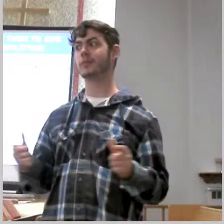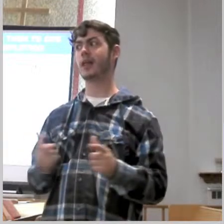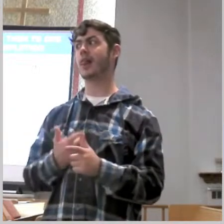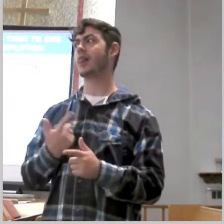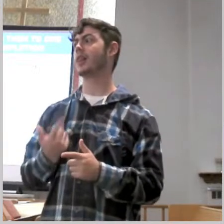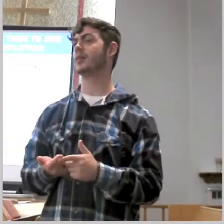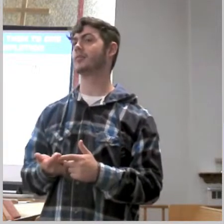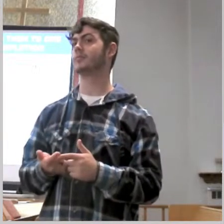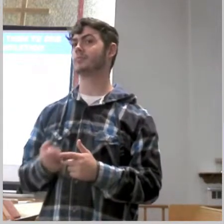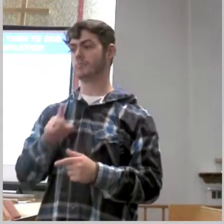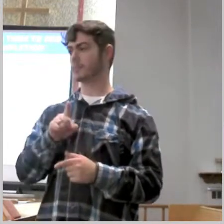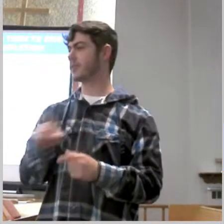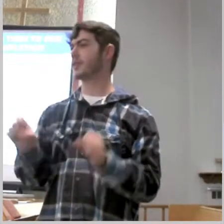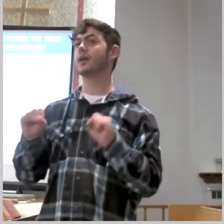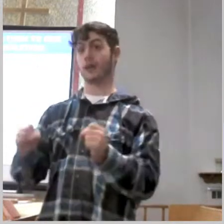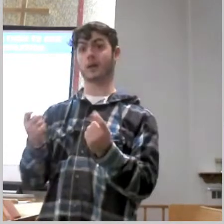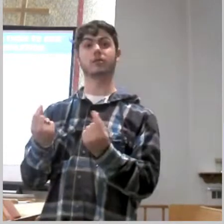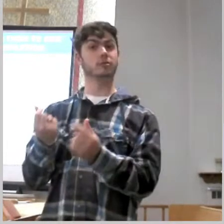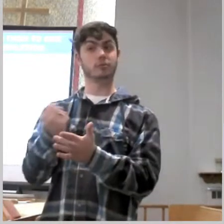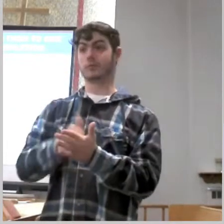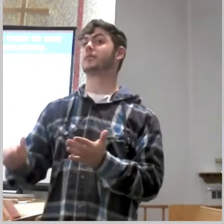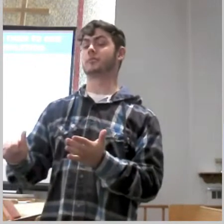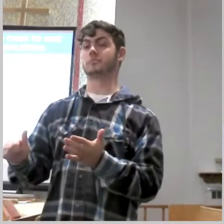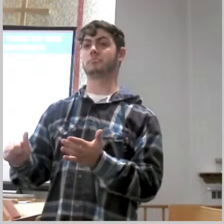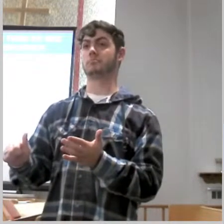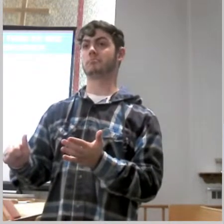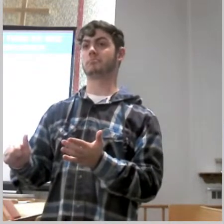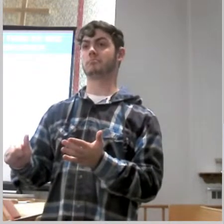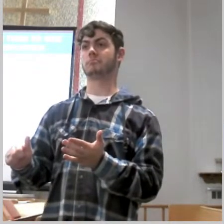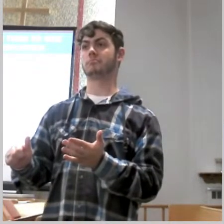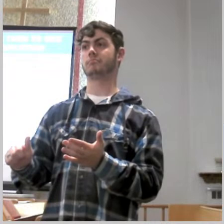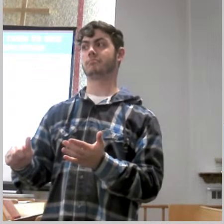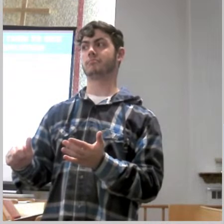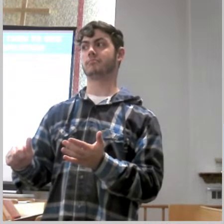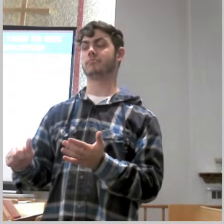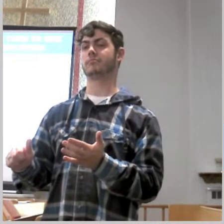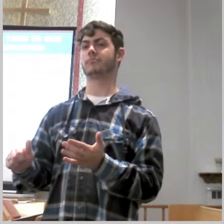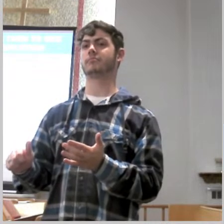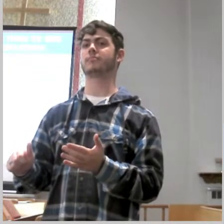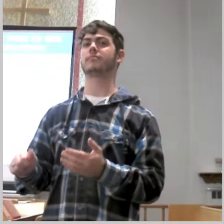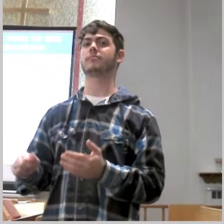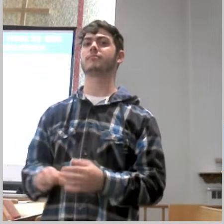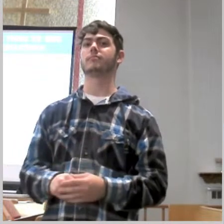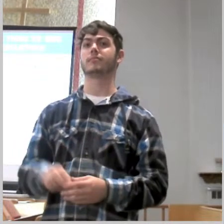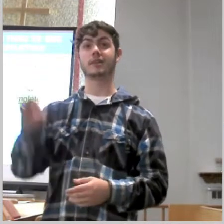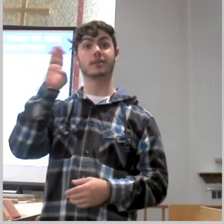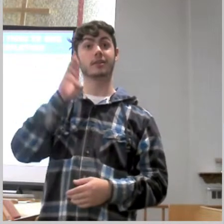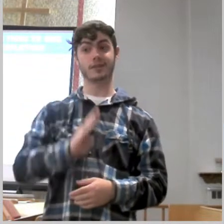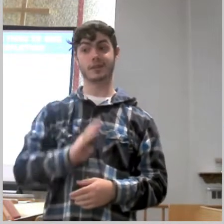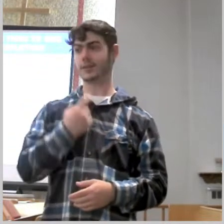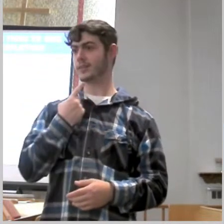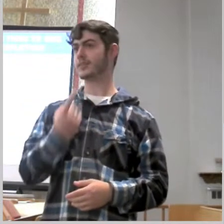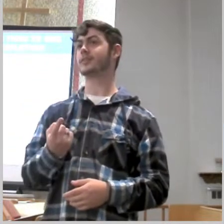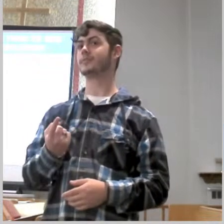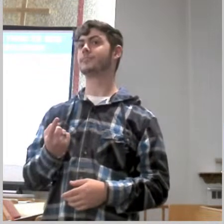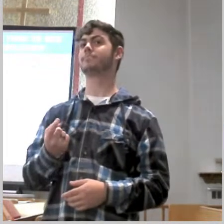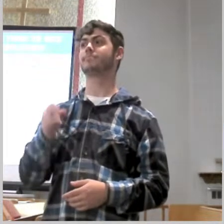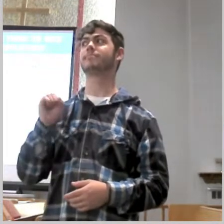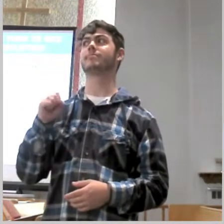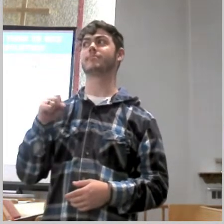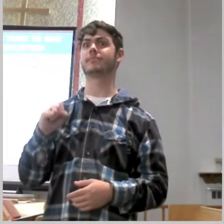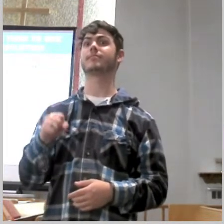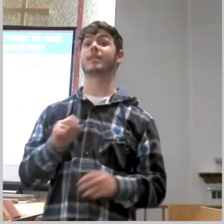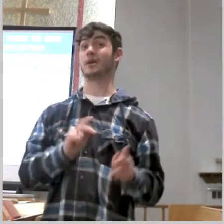do will be impossible for them. In this passage, God acknowledges that people can become